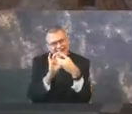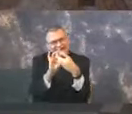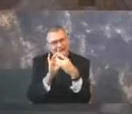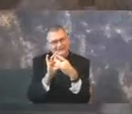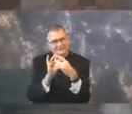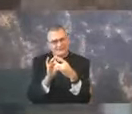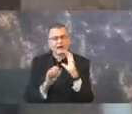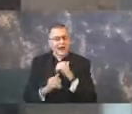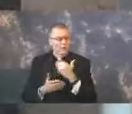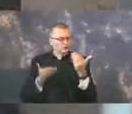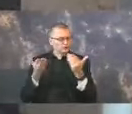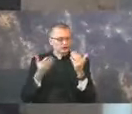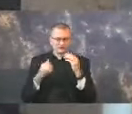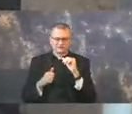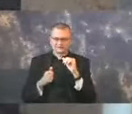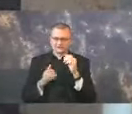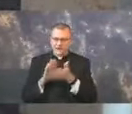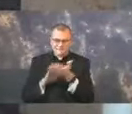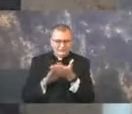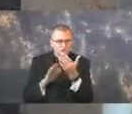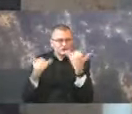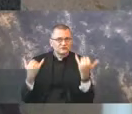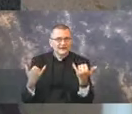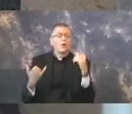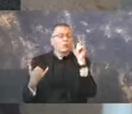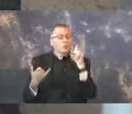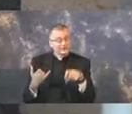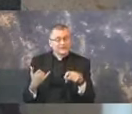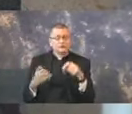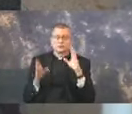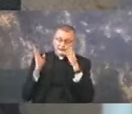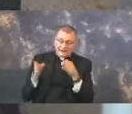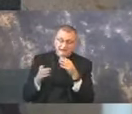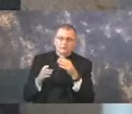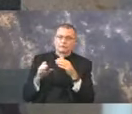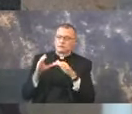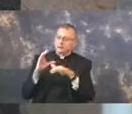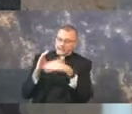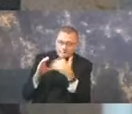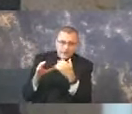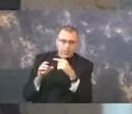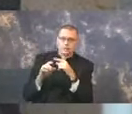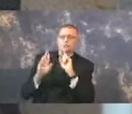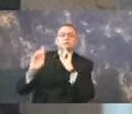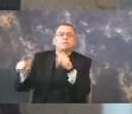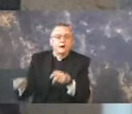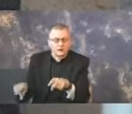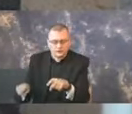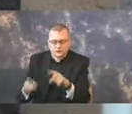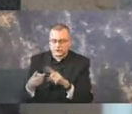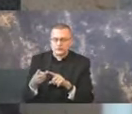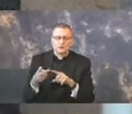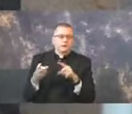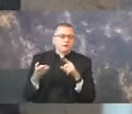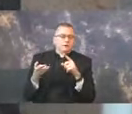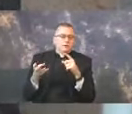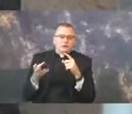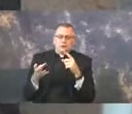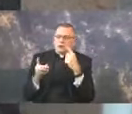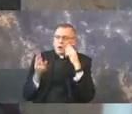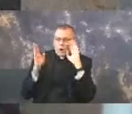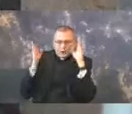administration at this moment, that we need to be attentive to all of our emails, reading and responding. We're missionaries of the moment by being